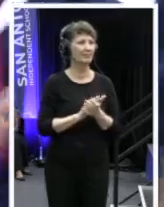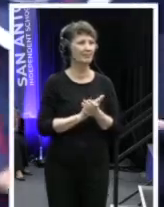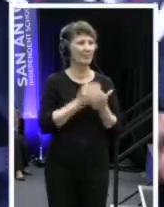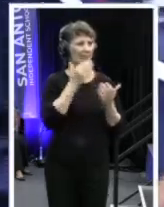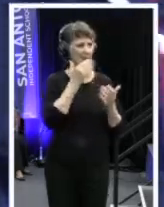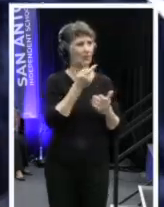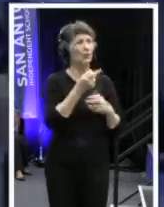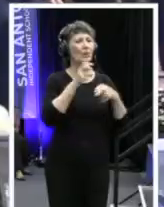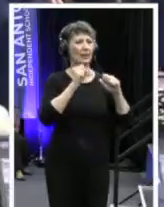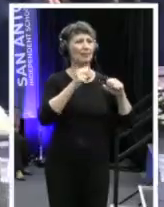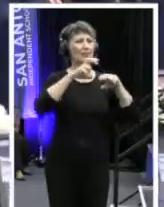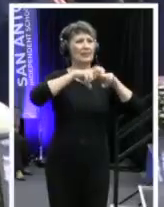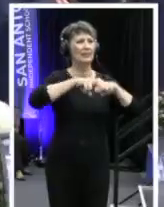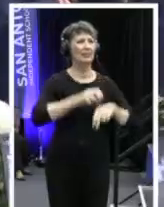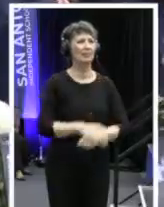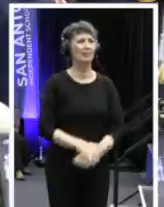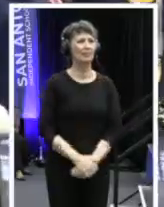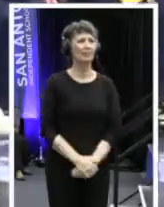Thank you. You may be seated.